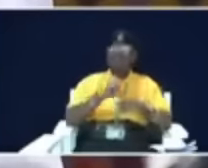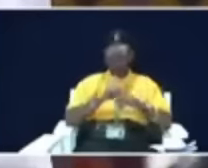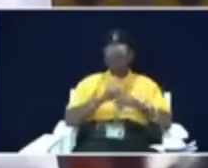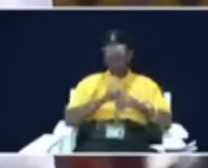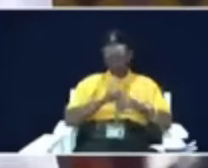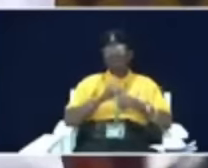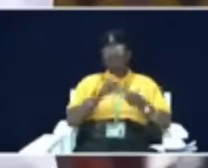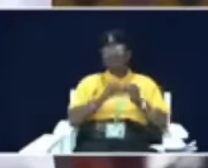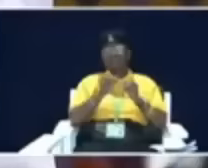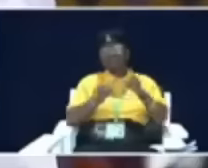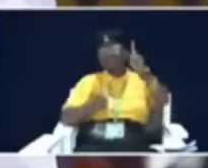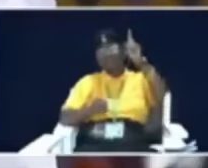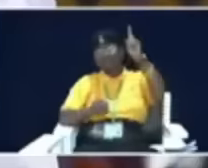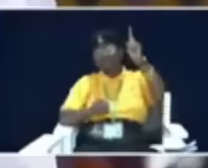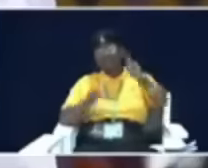And number one of them is